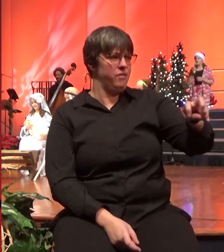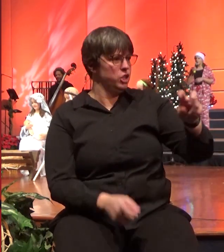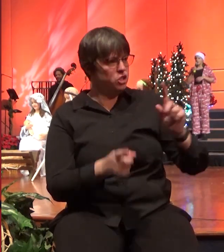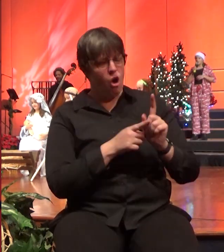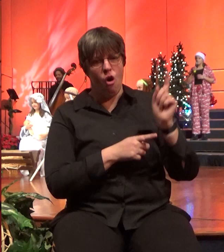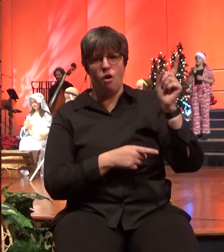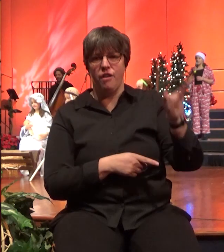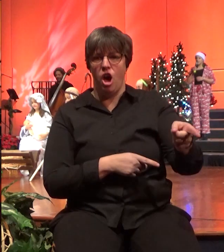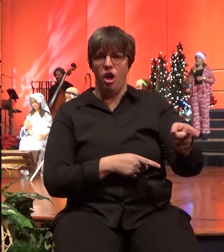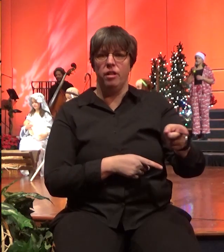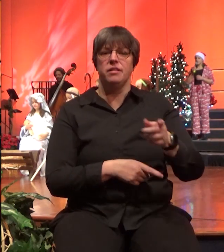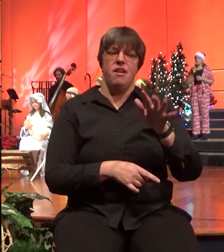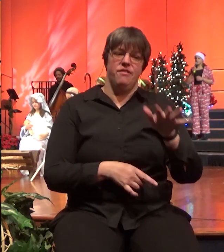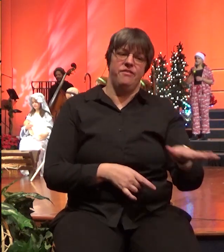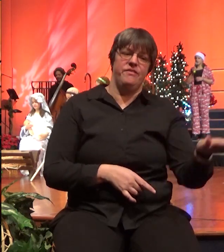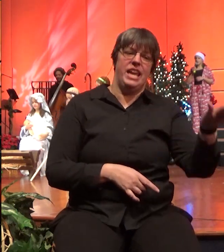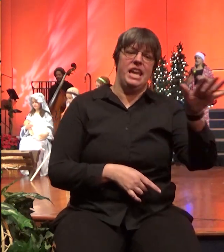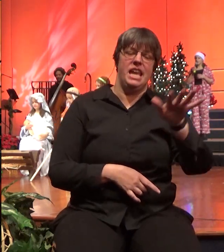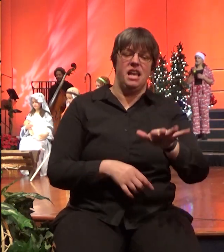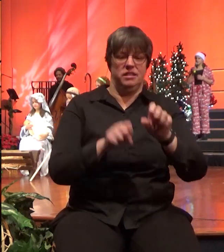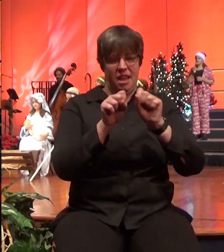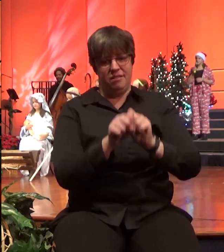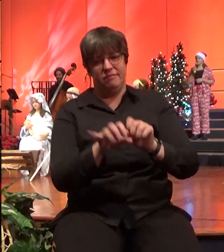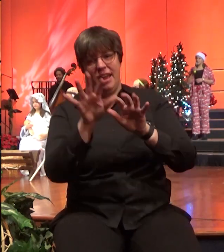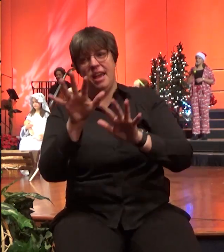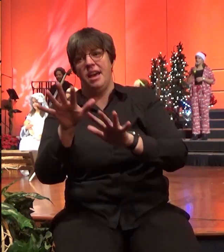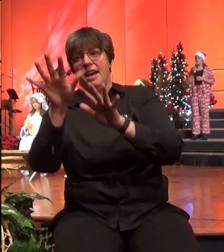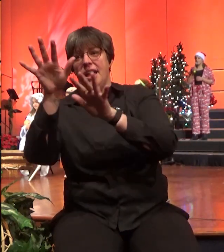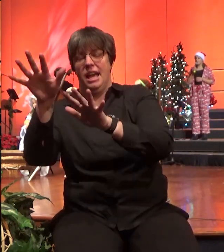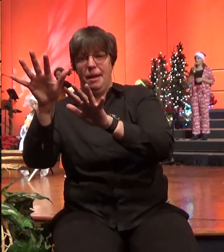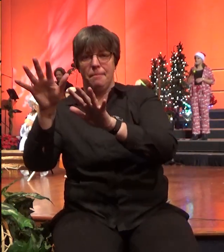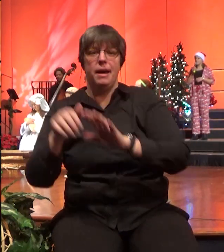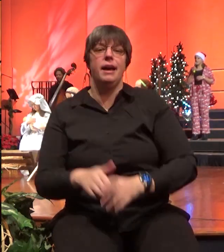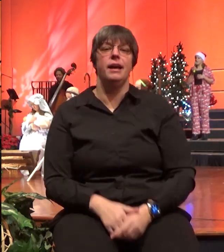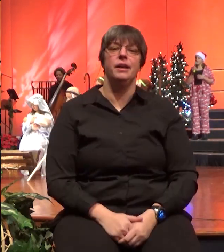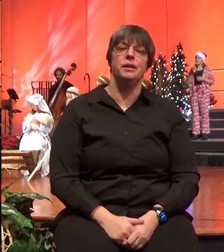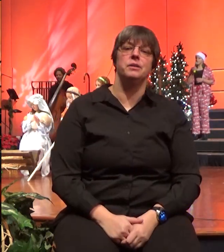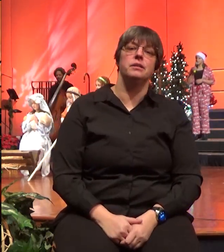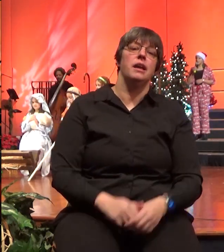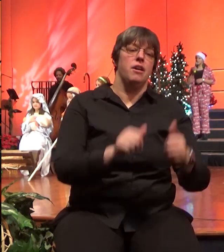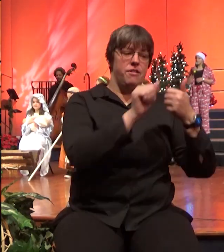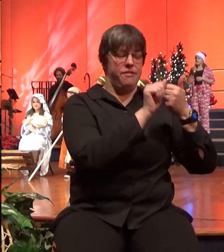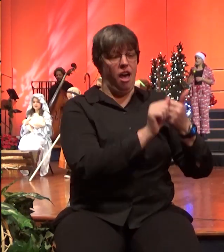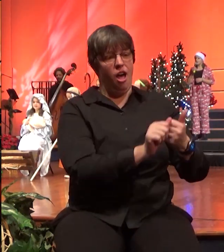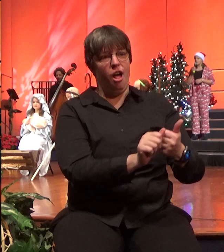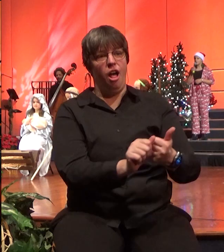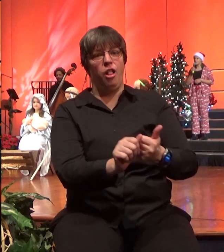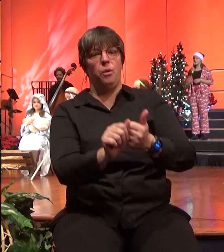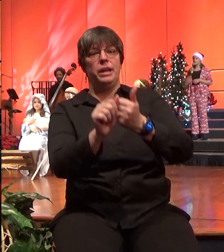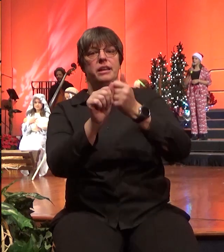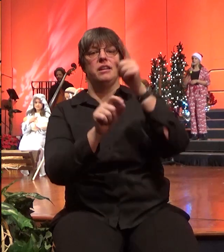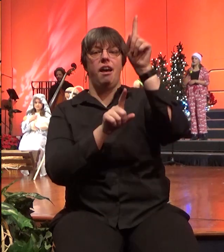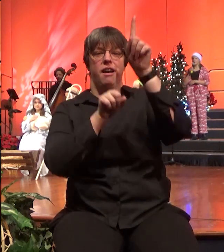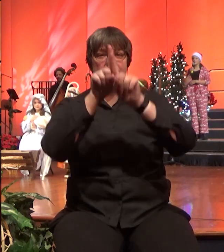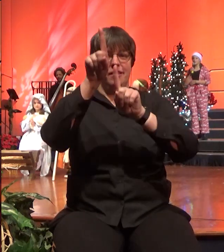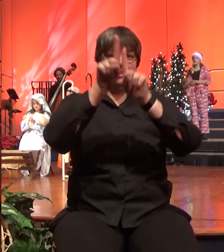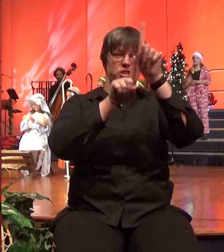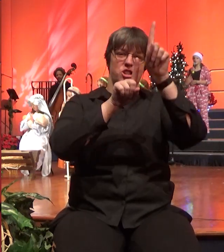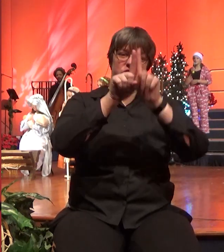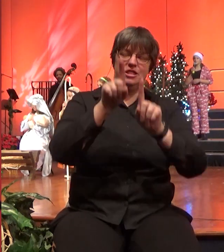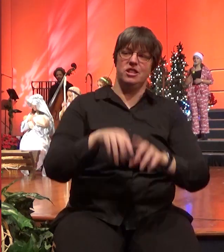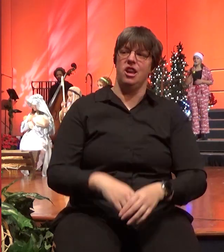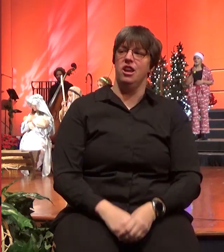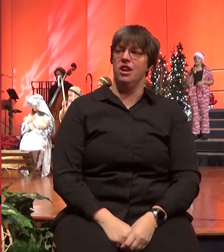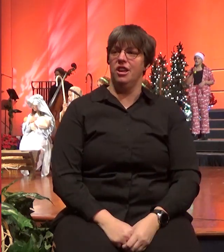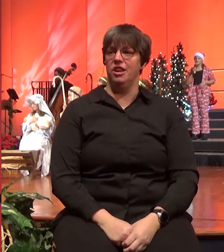far, field and fountain, moor and mountain, following